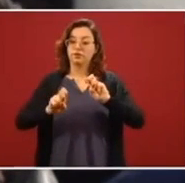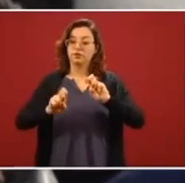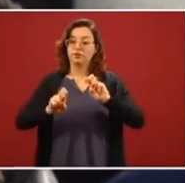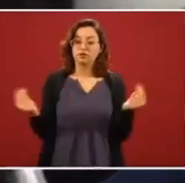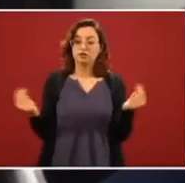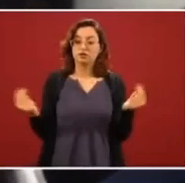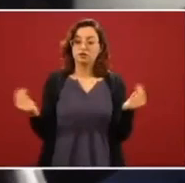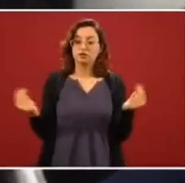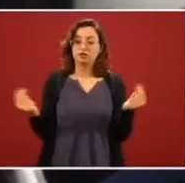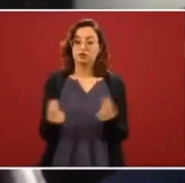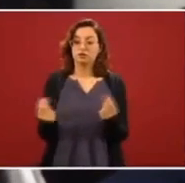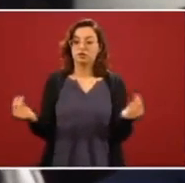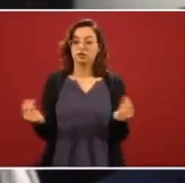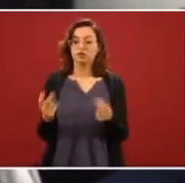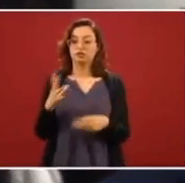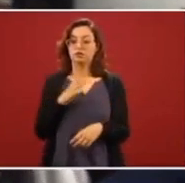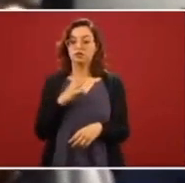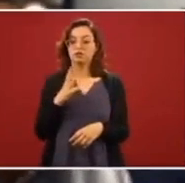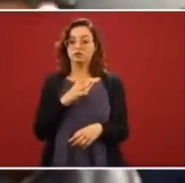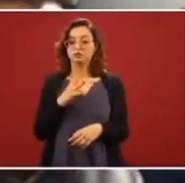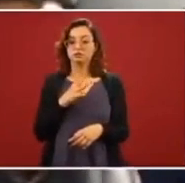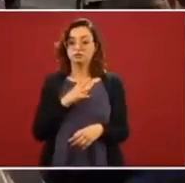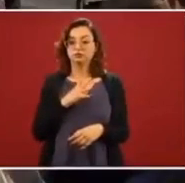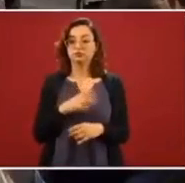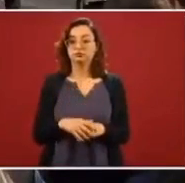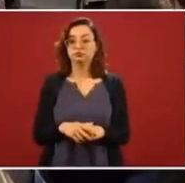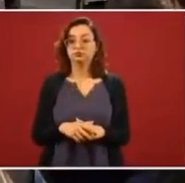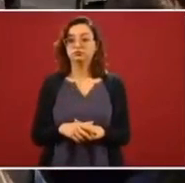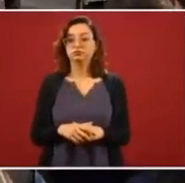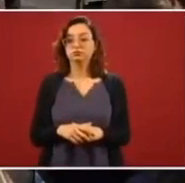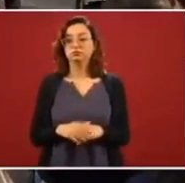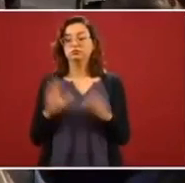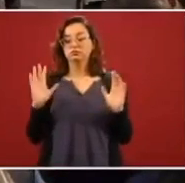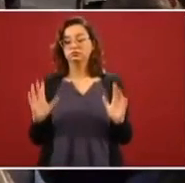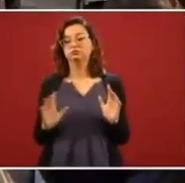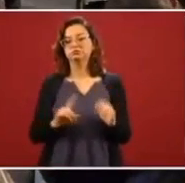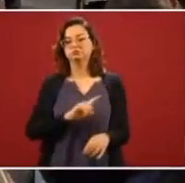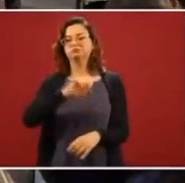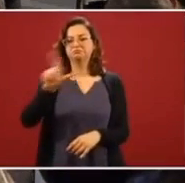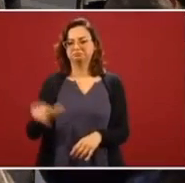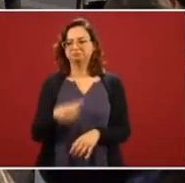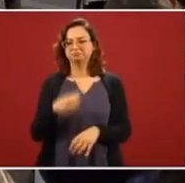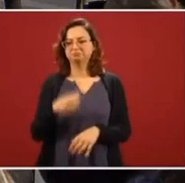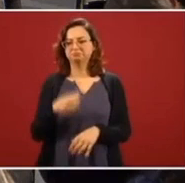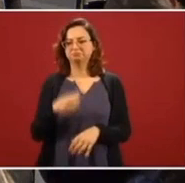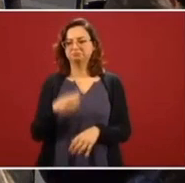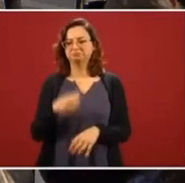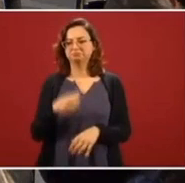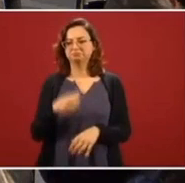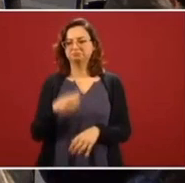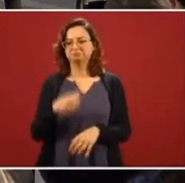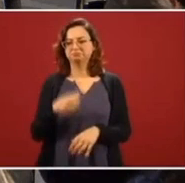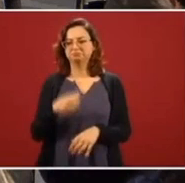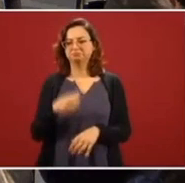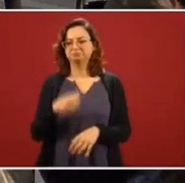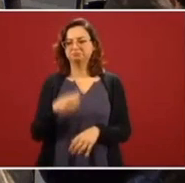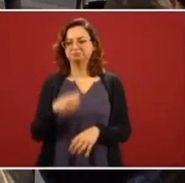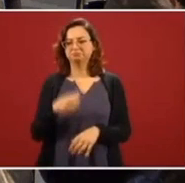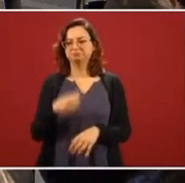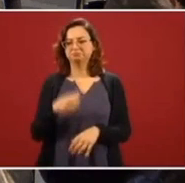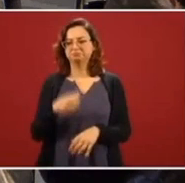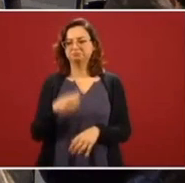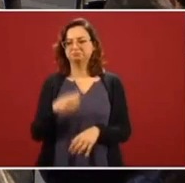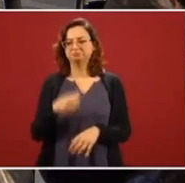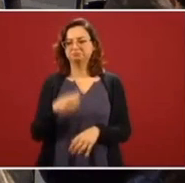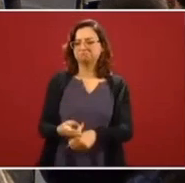national ones. Entonces, hay que hablar con los secretarios So then we need to speak to